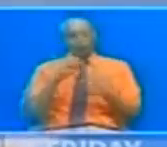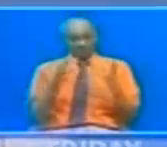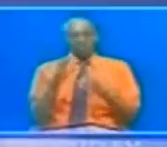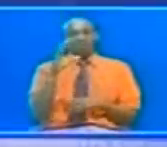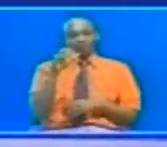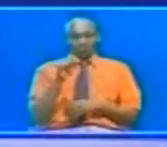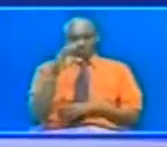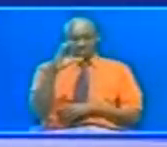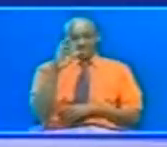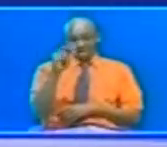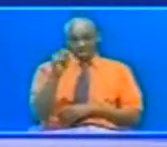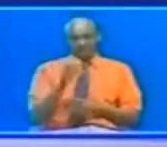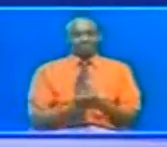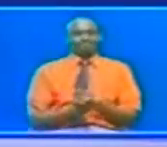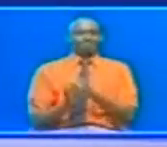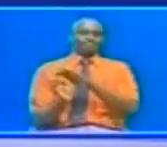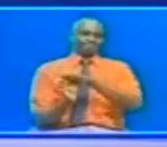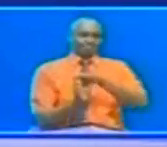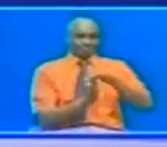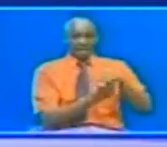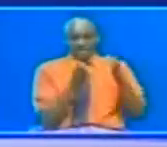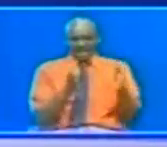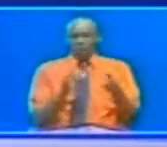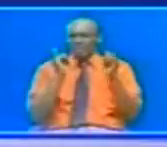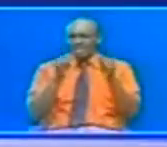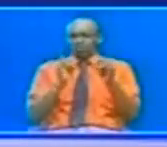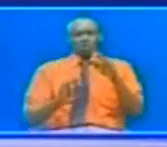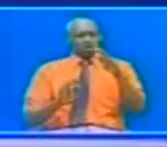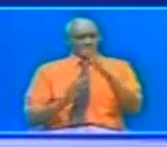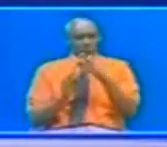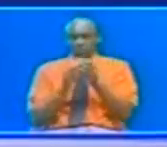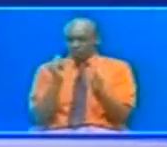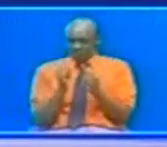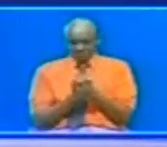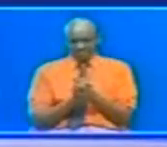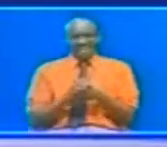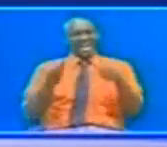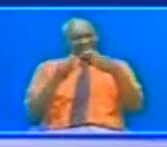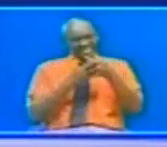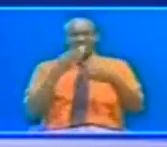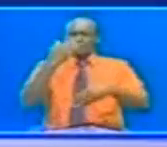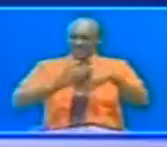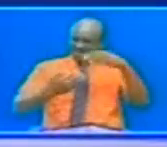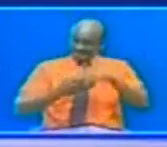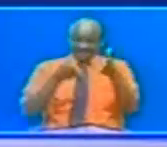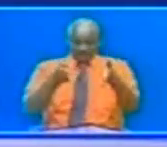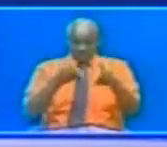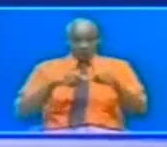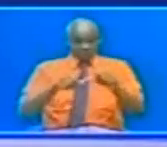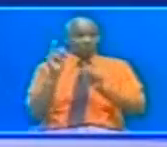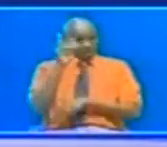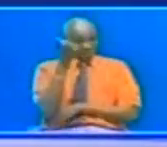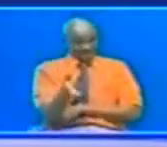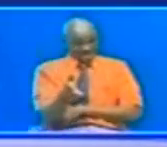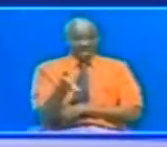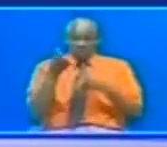along. Let's now cross over to news making headlines in our country. At least 8 buildings under construction in Nairobi